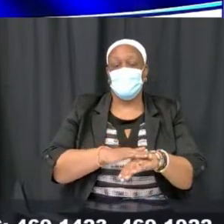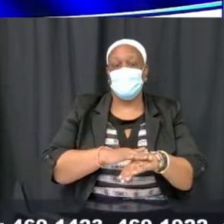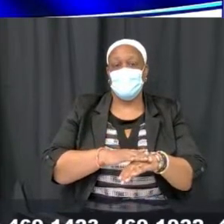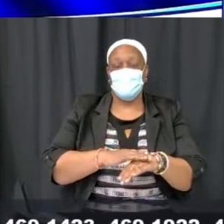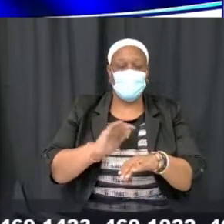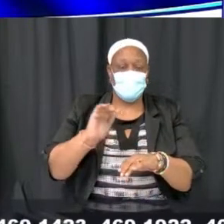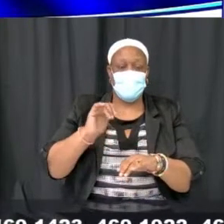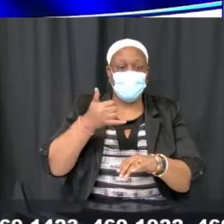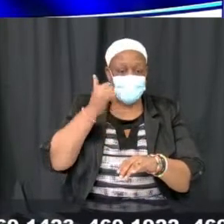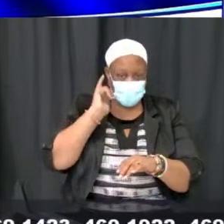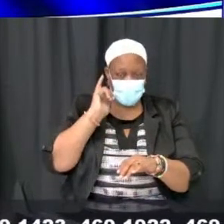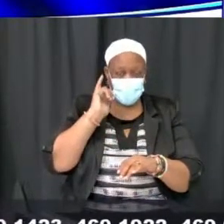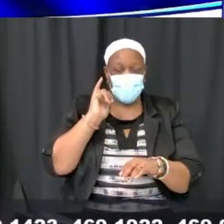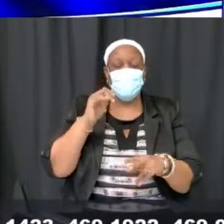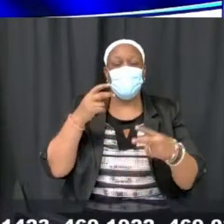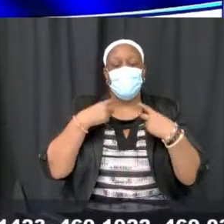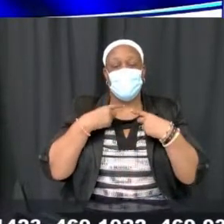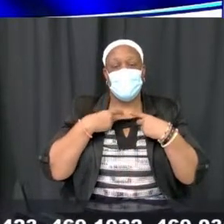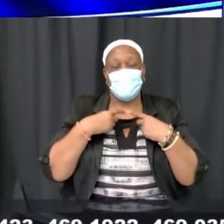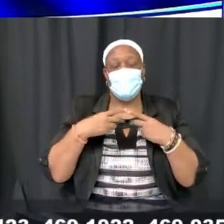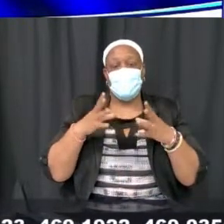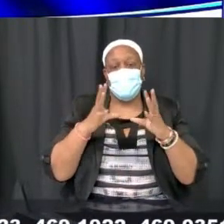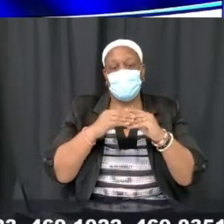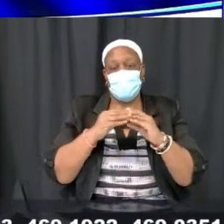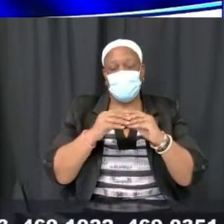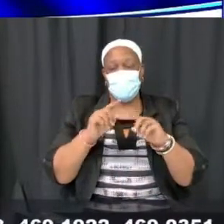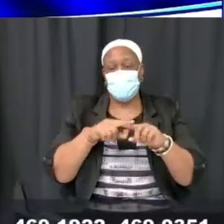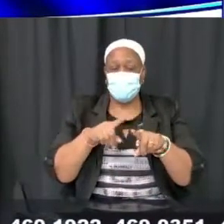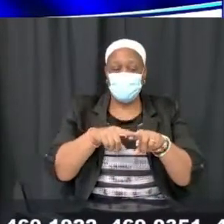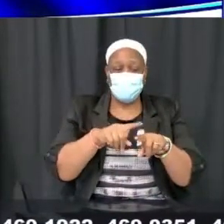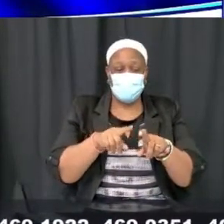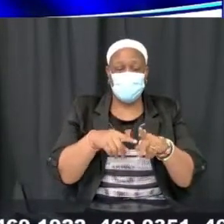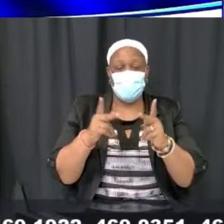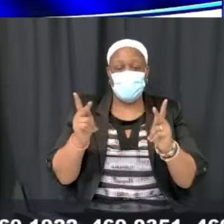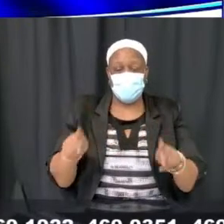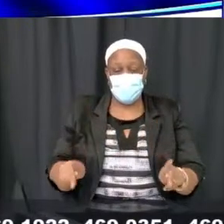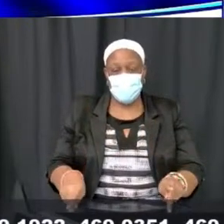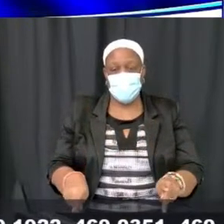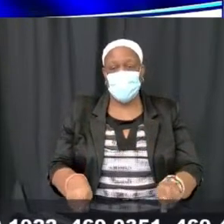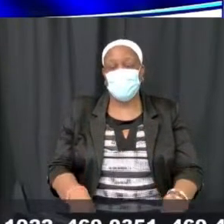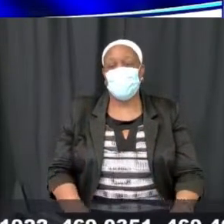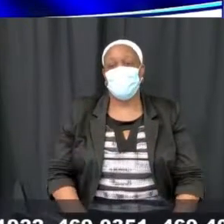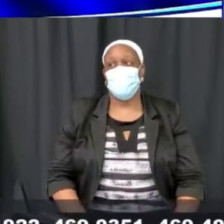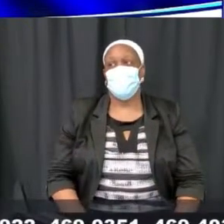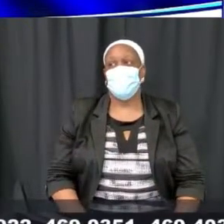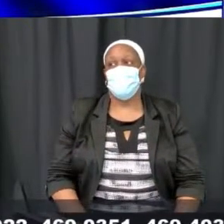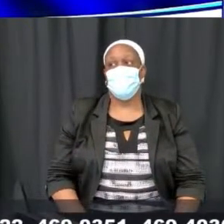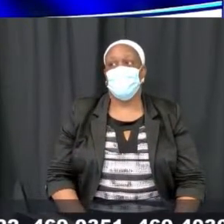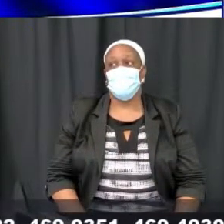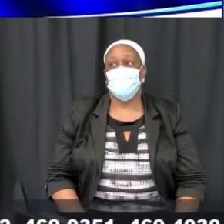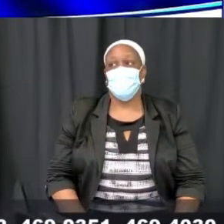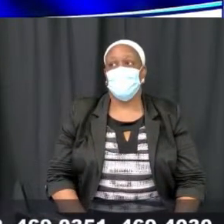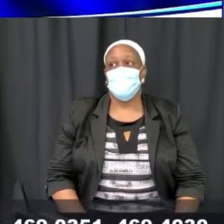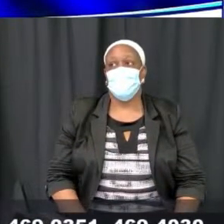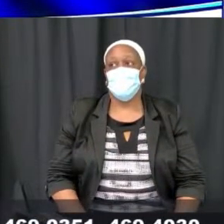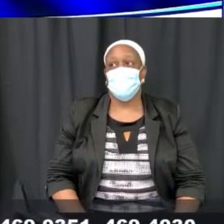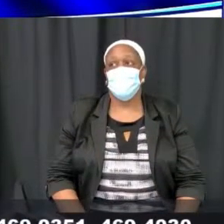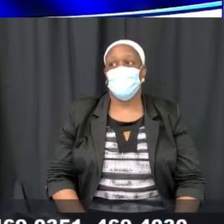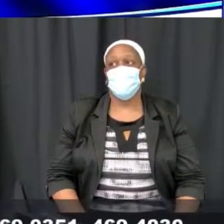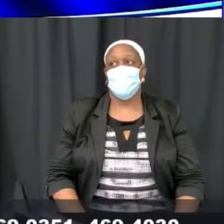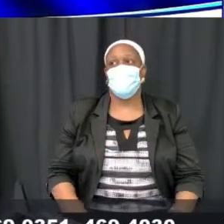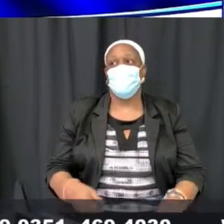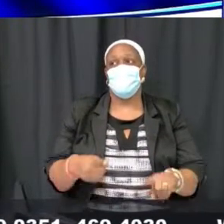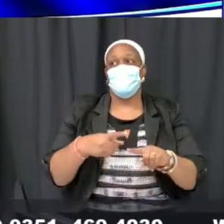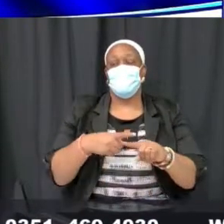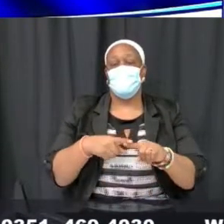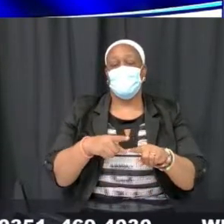6th, 2021. And in this meeting, we would have had participation from all sectors